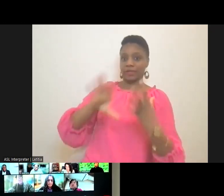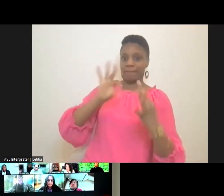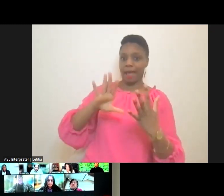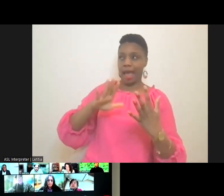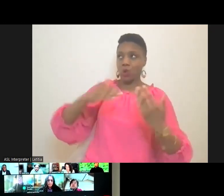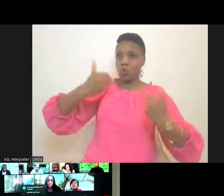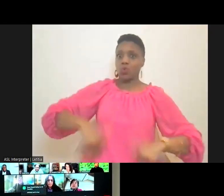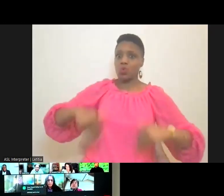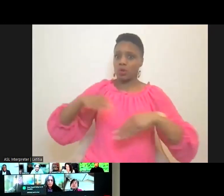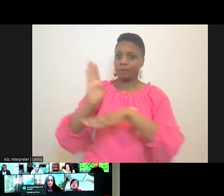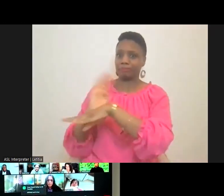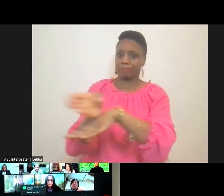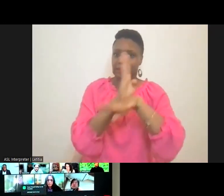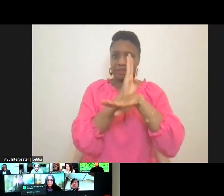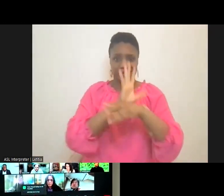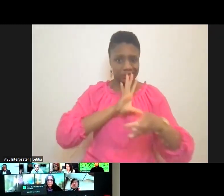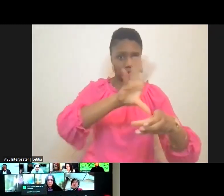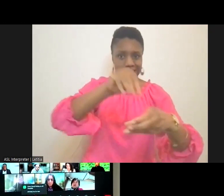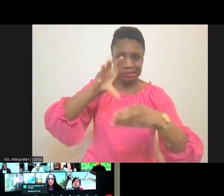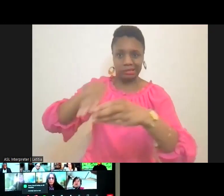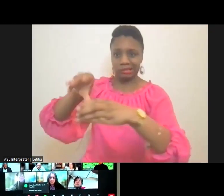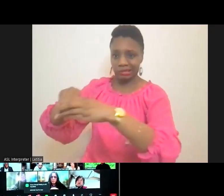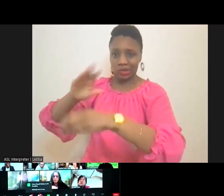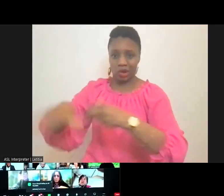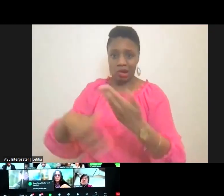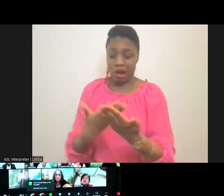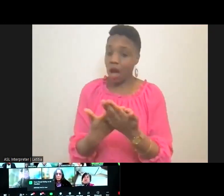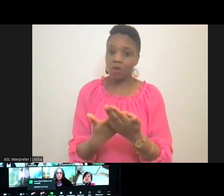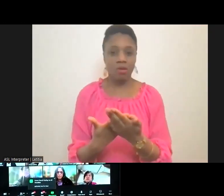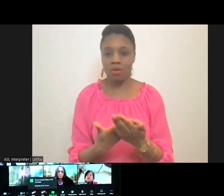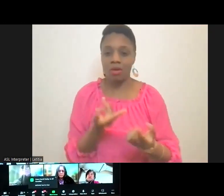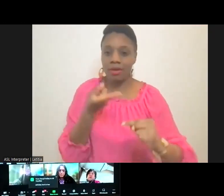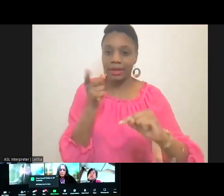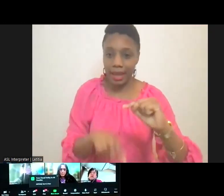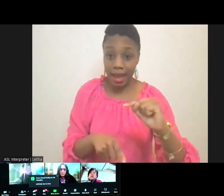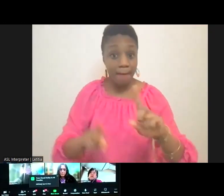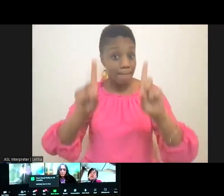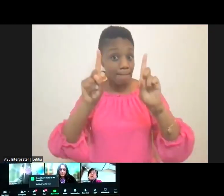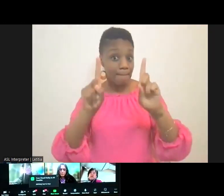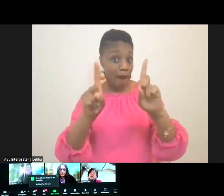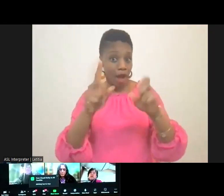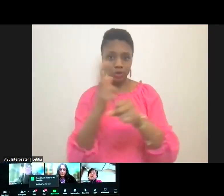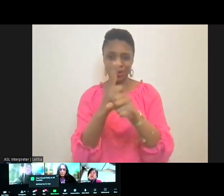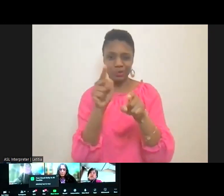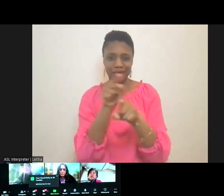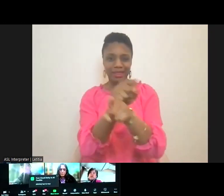And so I think if it is possible to use the council space to be